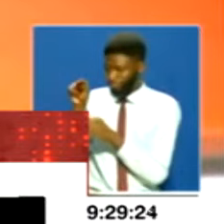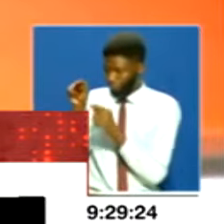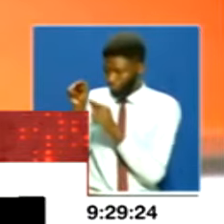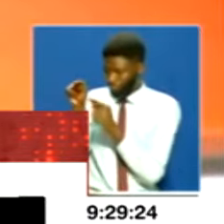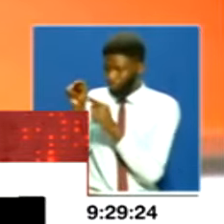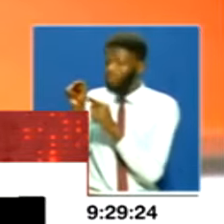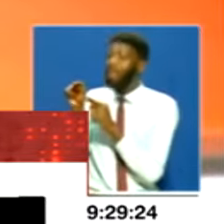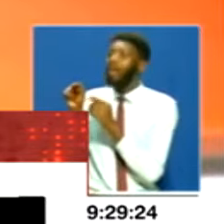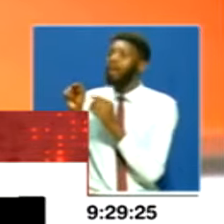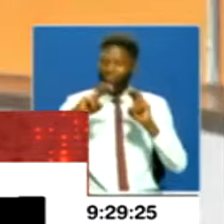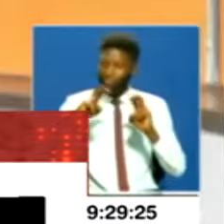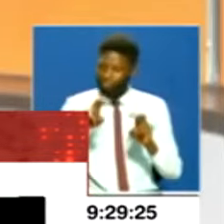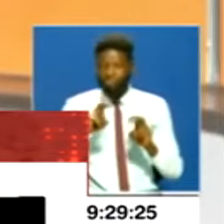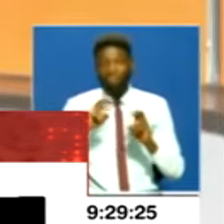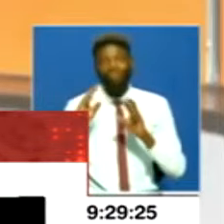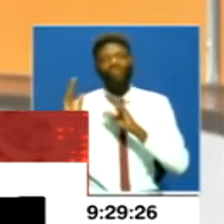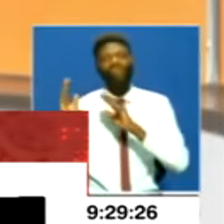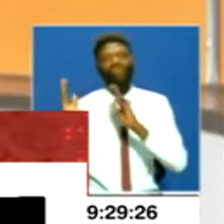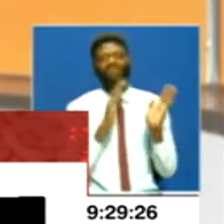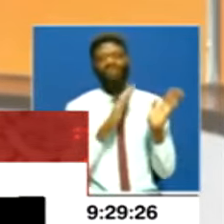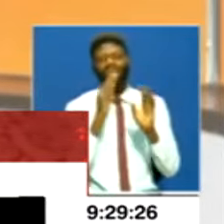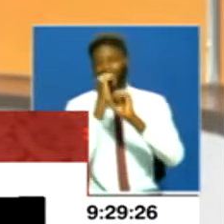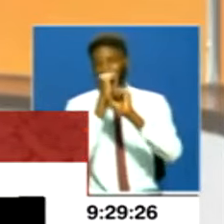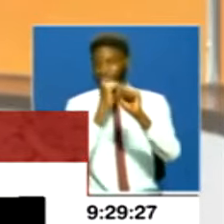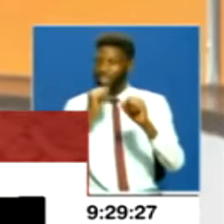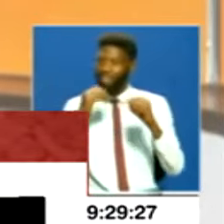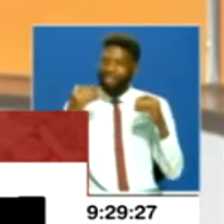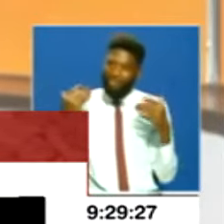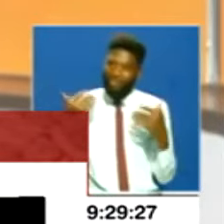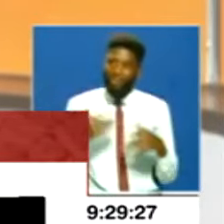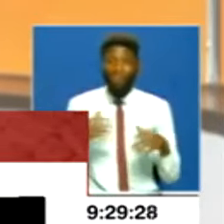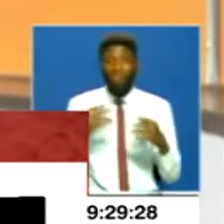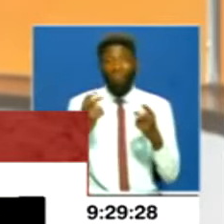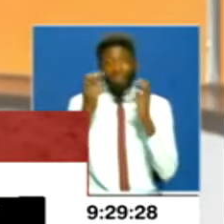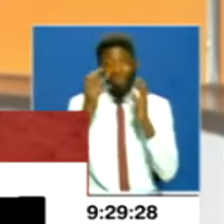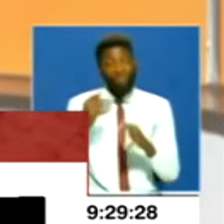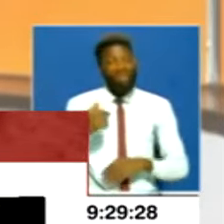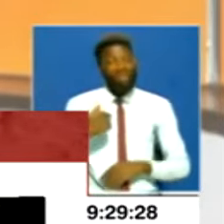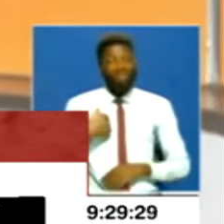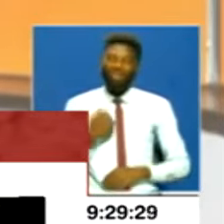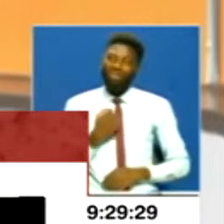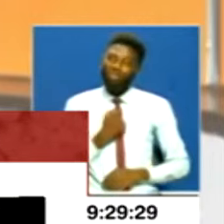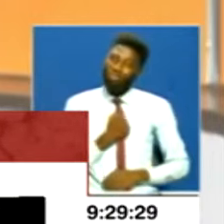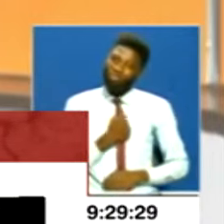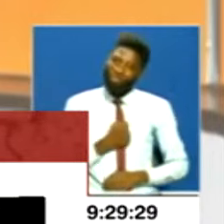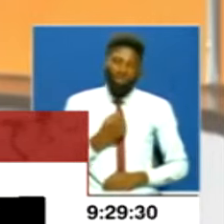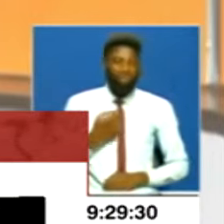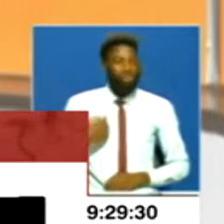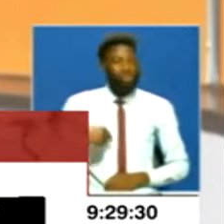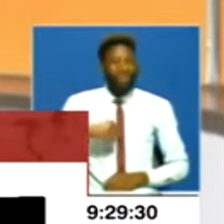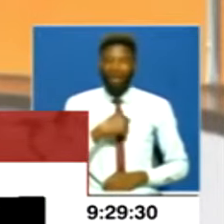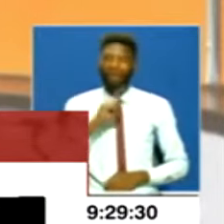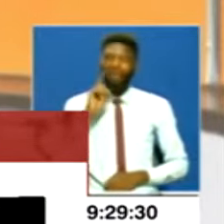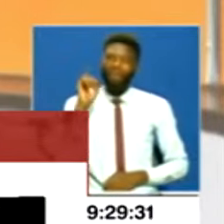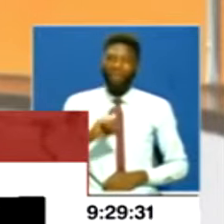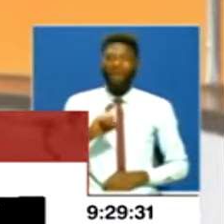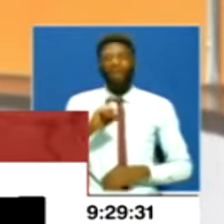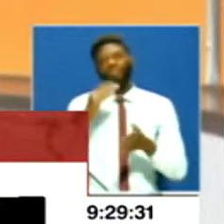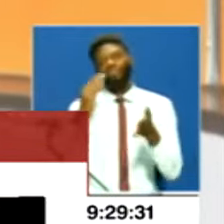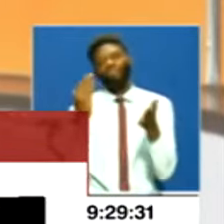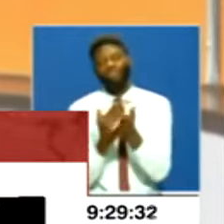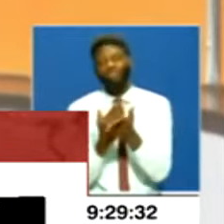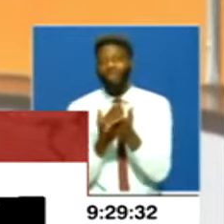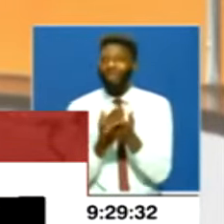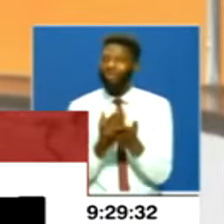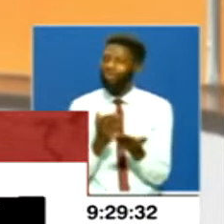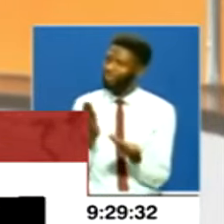vapor attaches itself. Oh my goodness, viewers, I am so sorry. We have to go. This has been